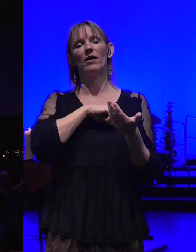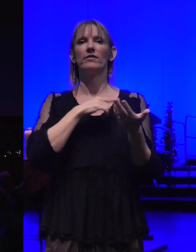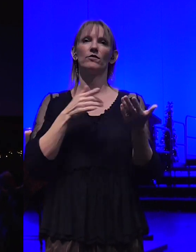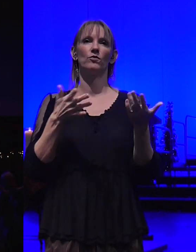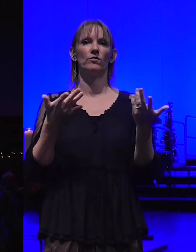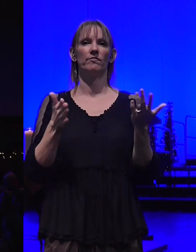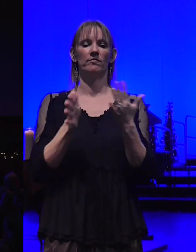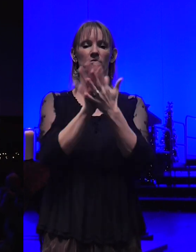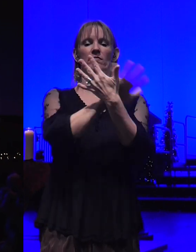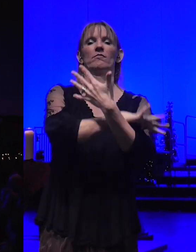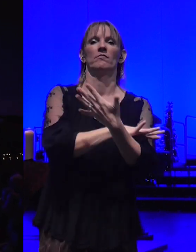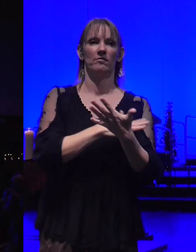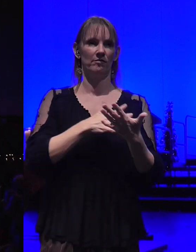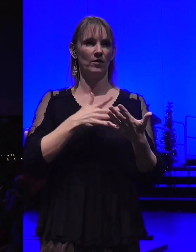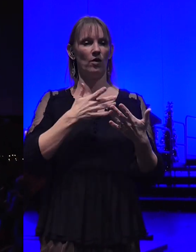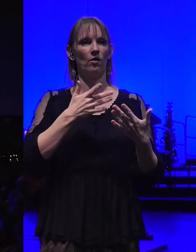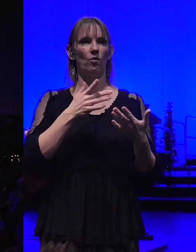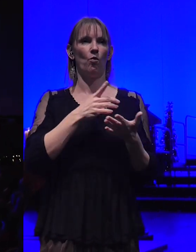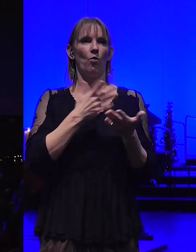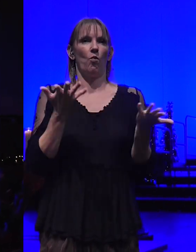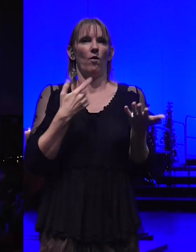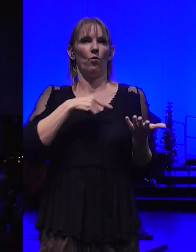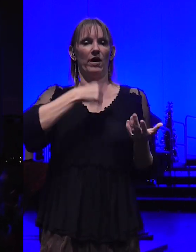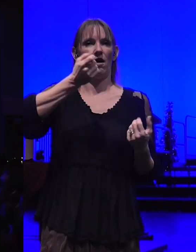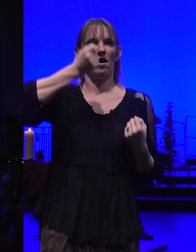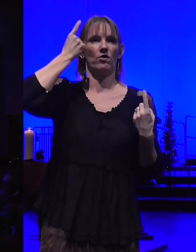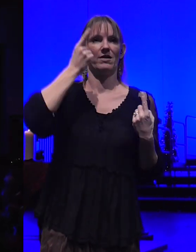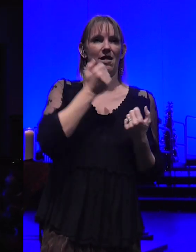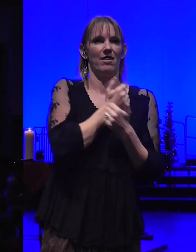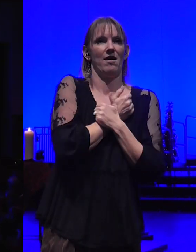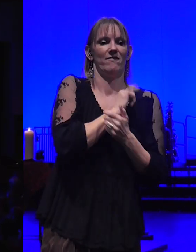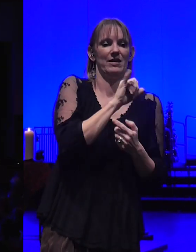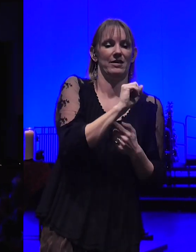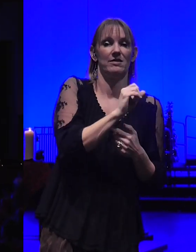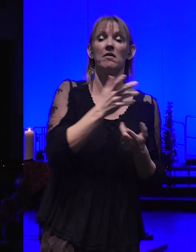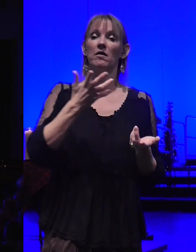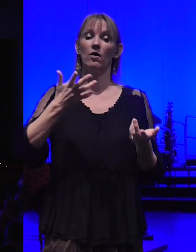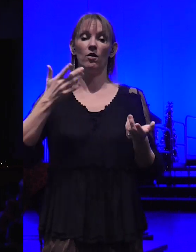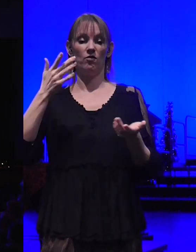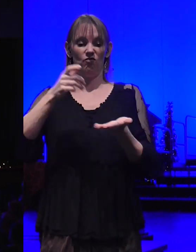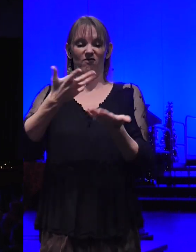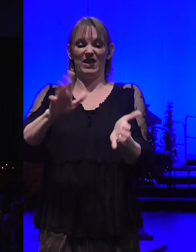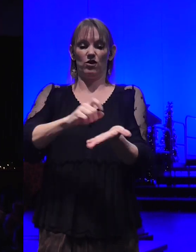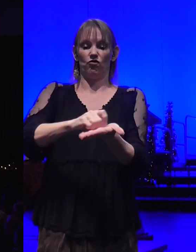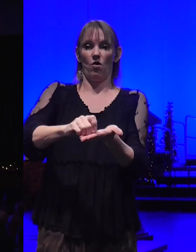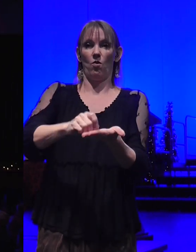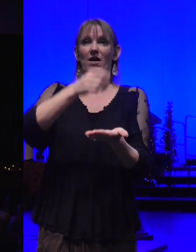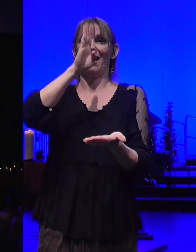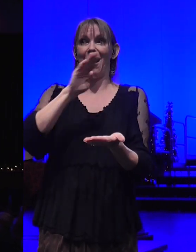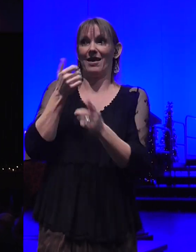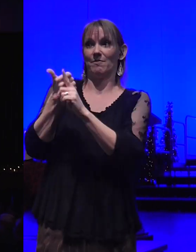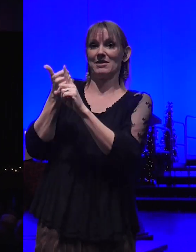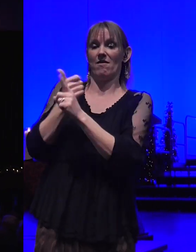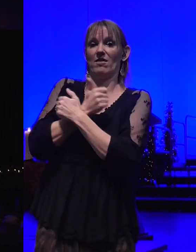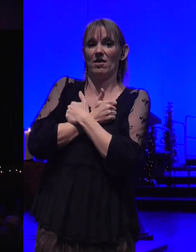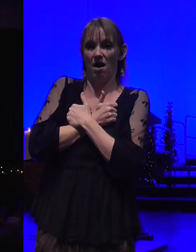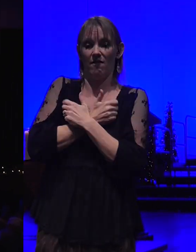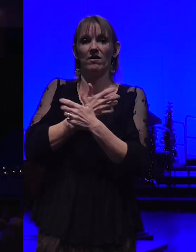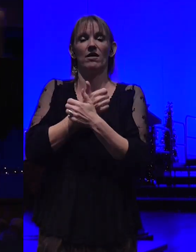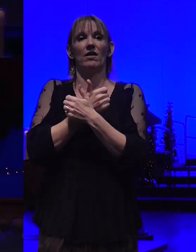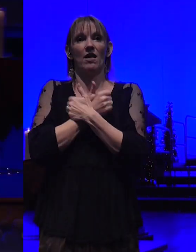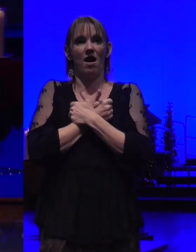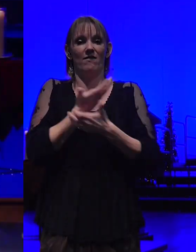a sense of what we understand love to be. Although when it's written that God is love, and they that dwell in love dwell in God and God in